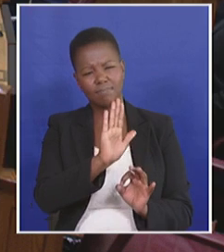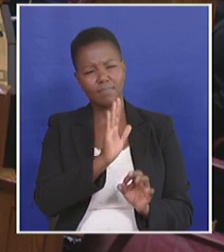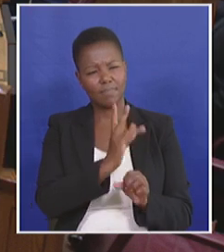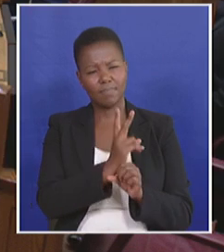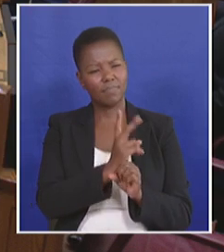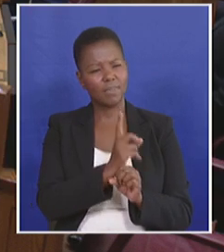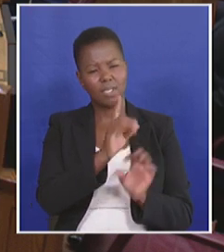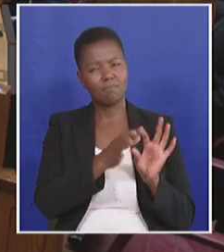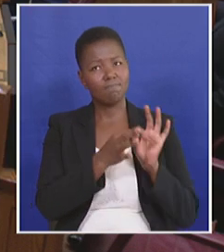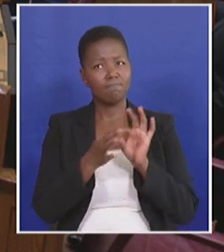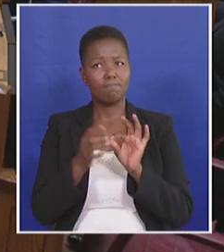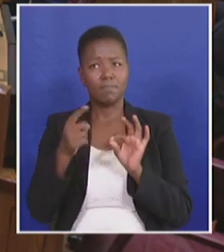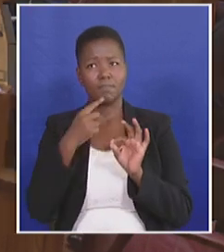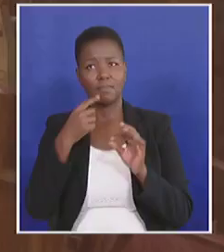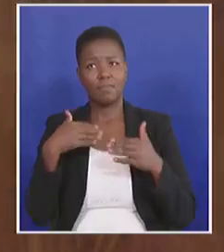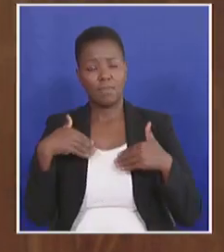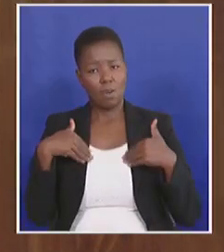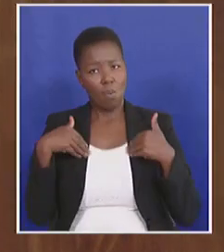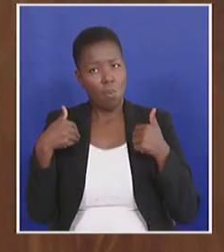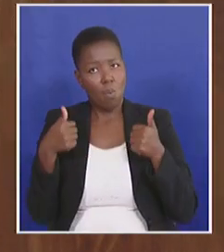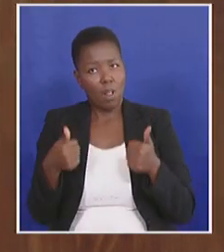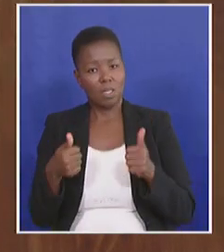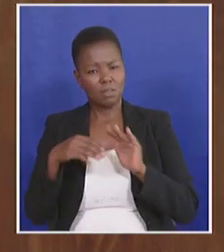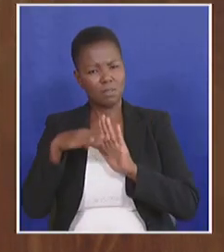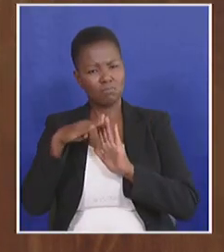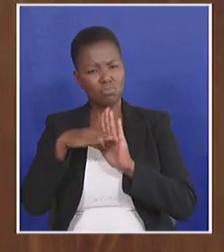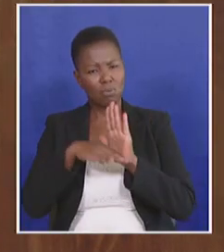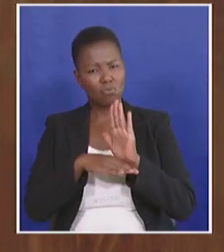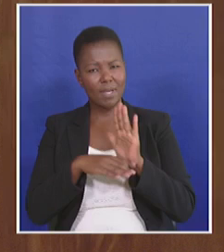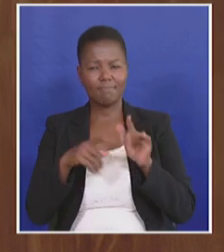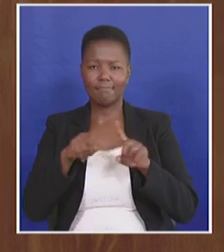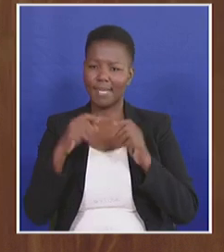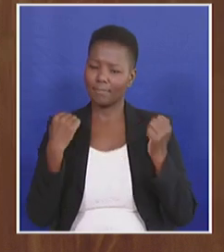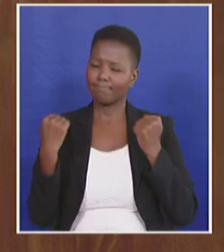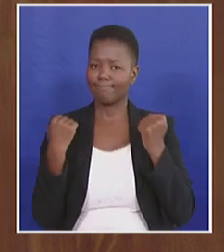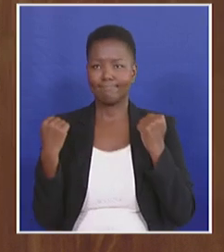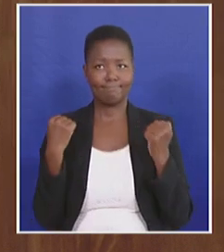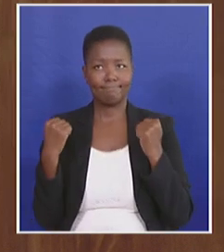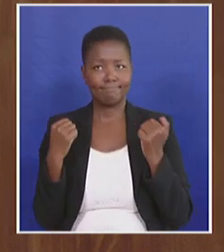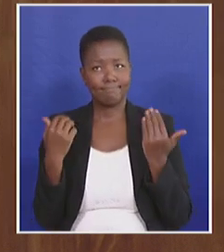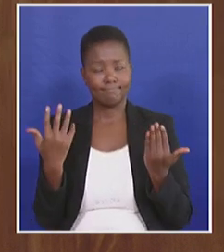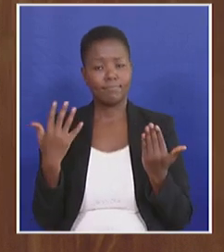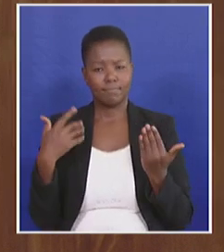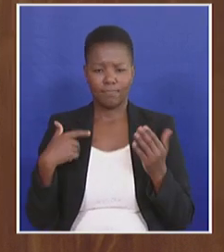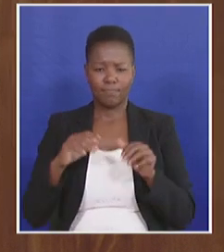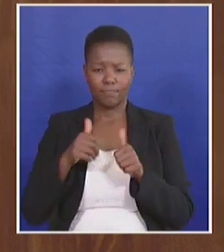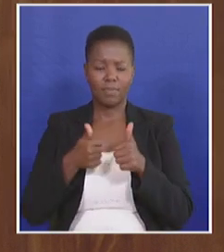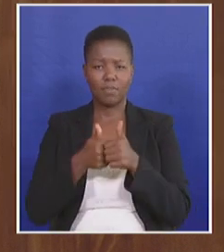of wellness programs. I want to direct my question, my follow-up question to that